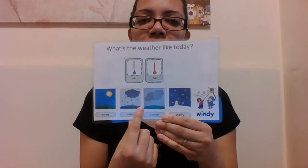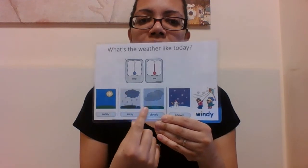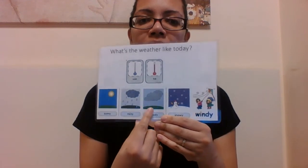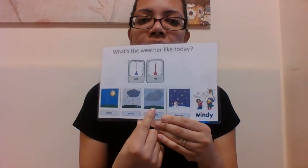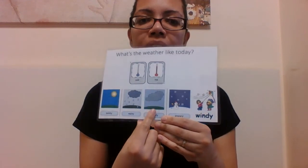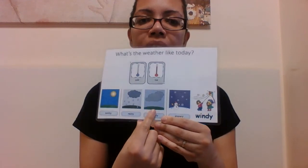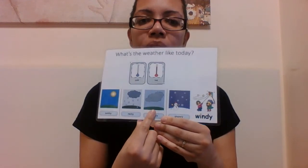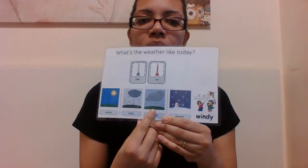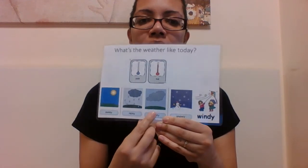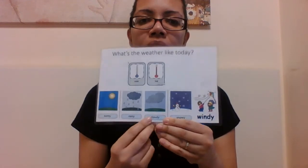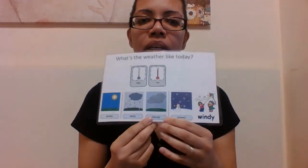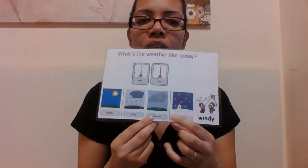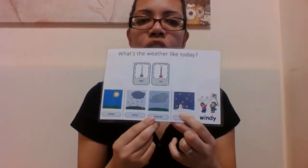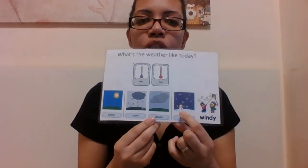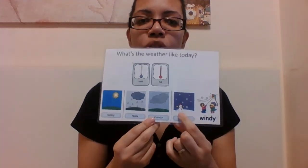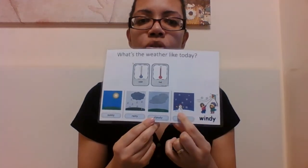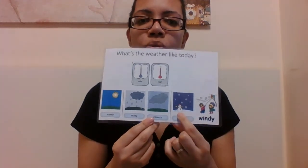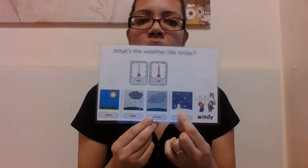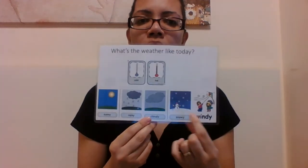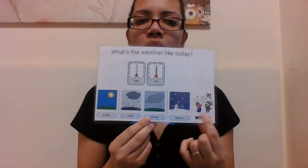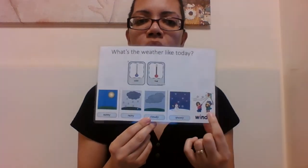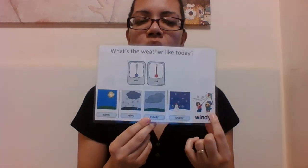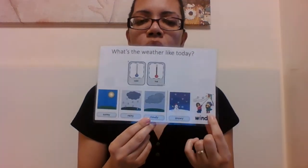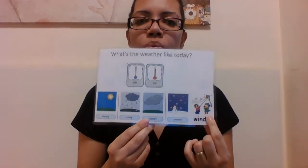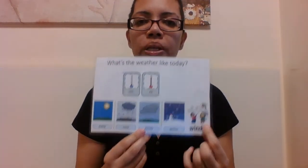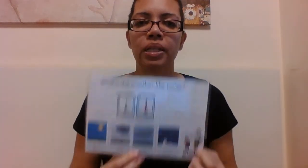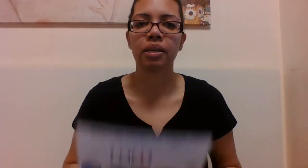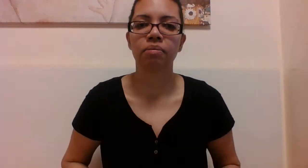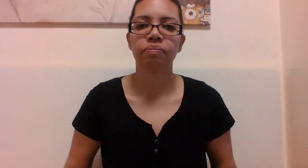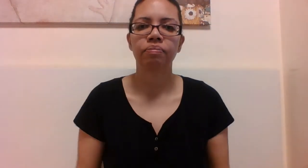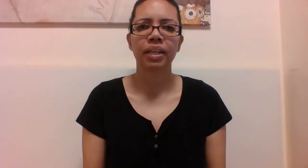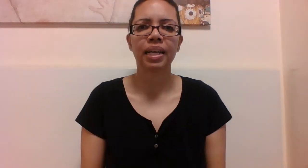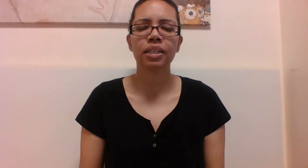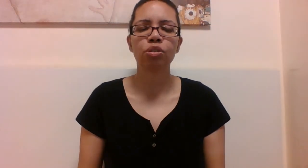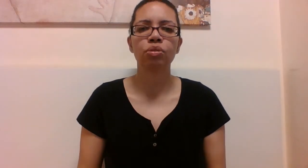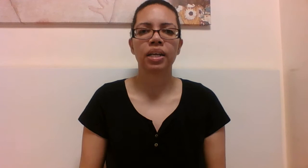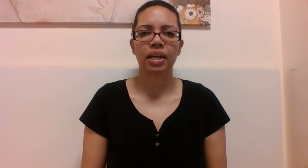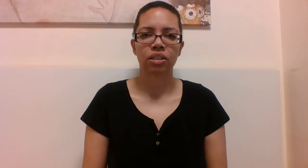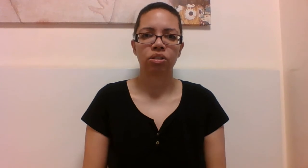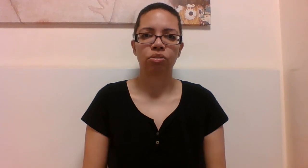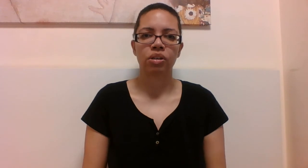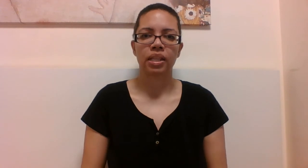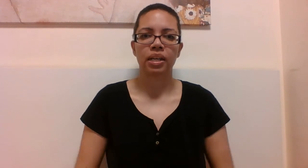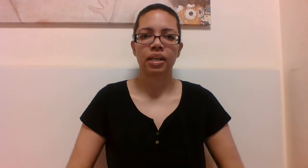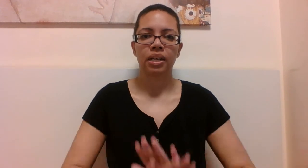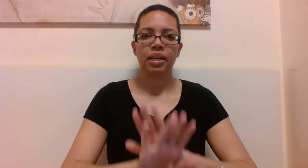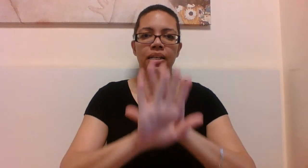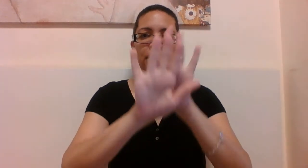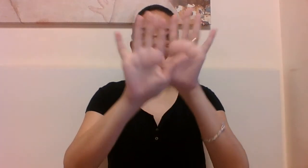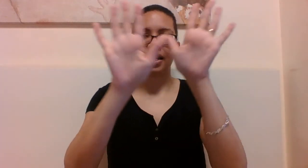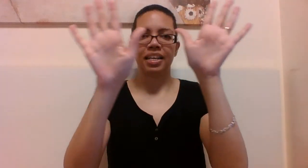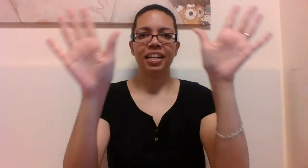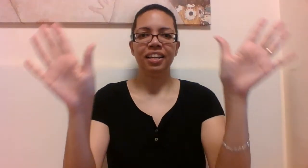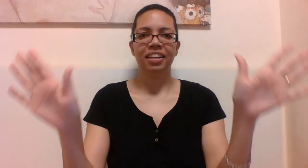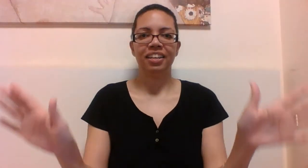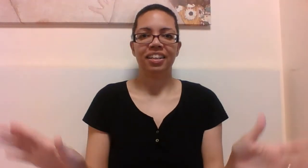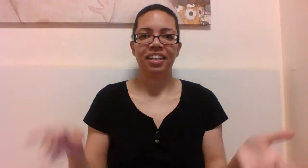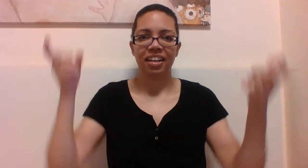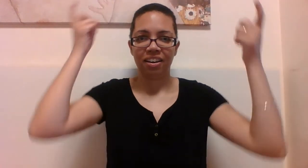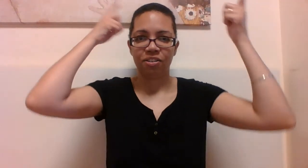rainy, cloudy, snowy, or windy? Let's do the actions together.